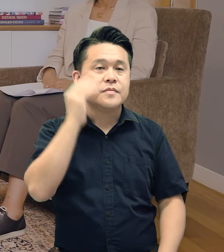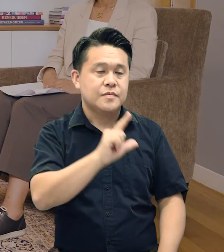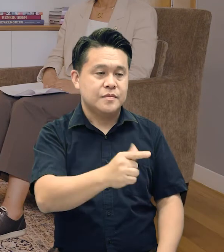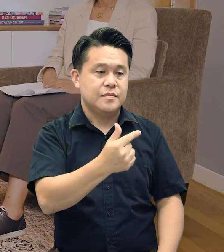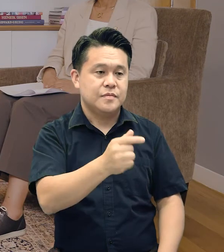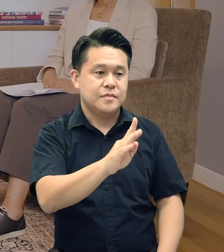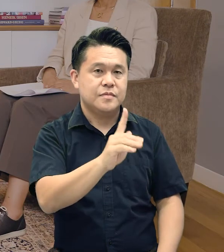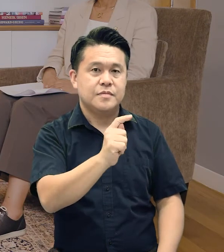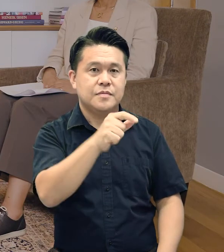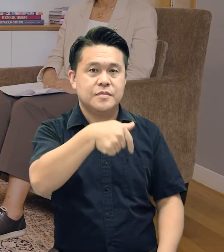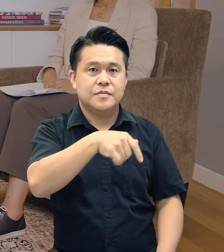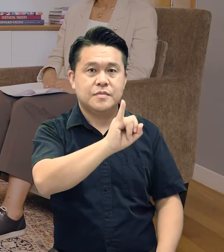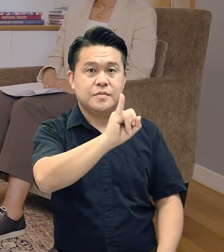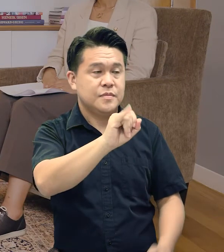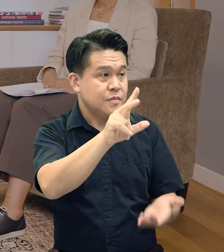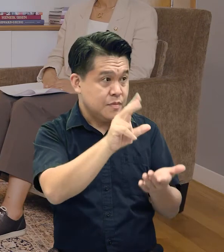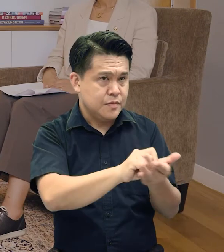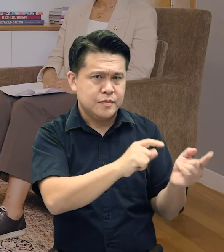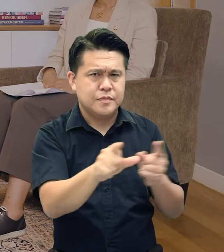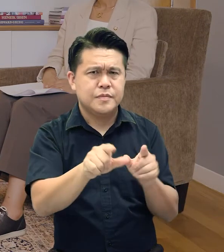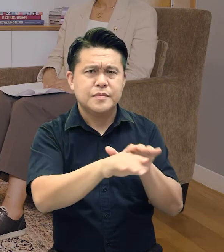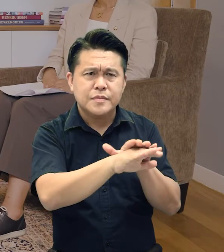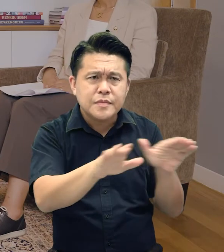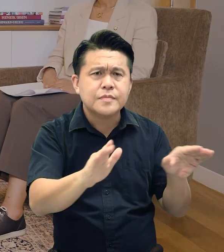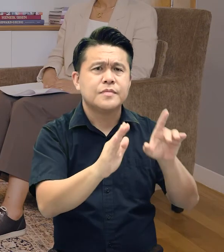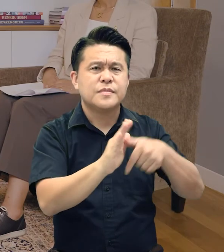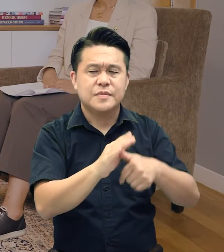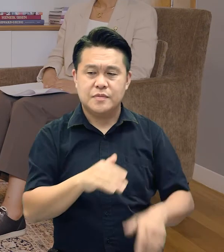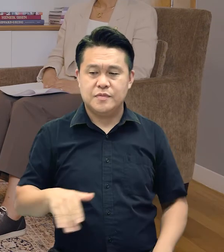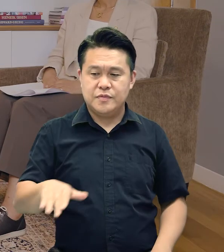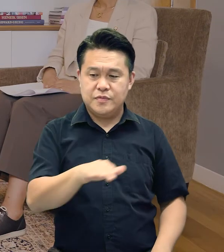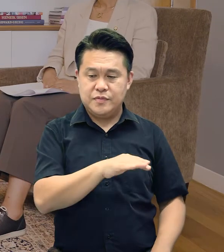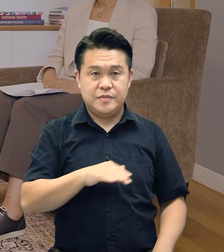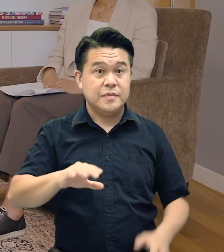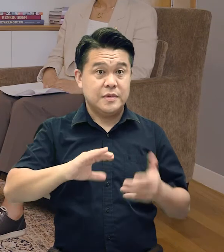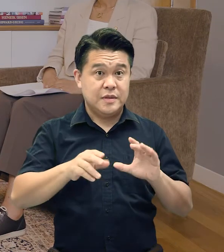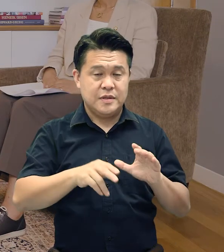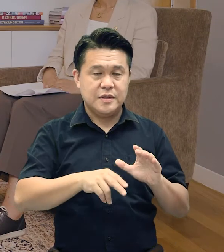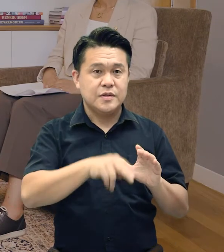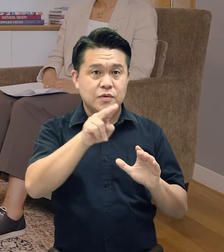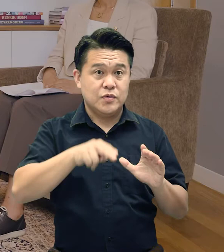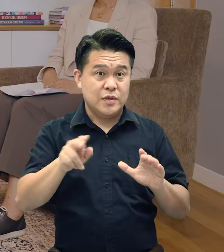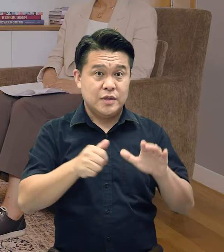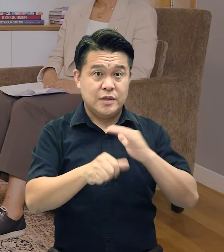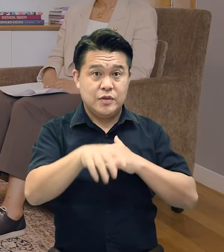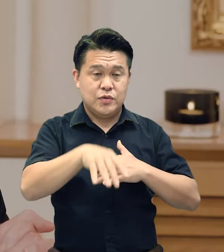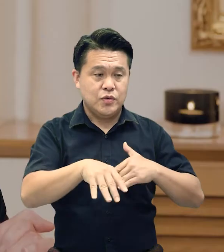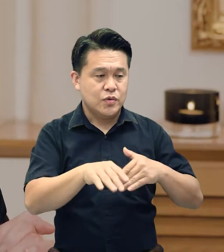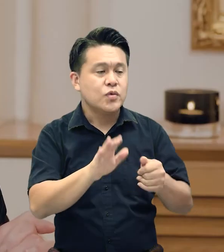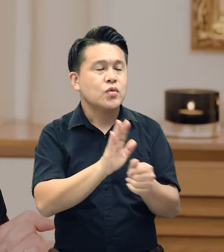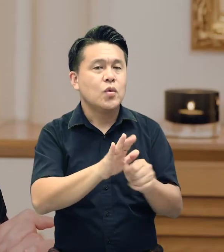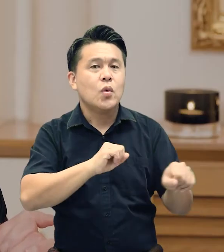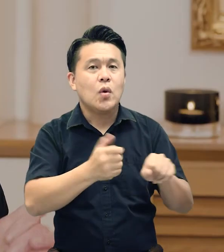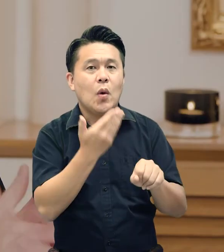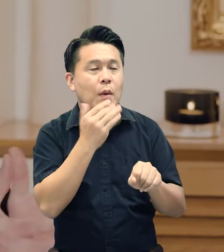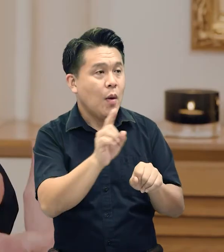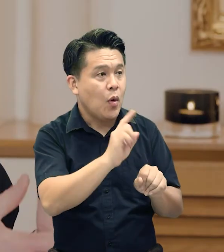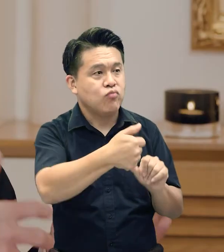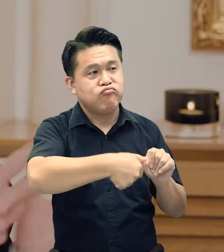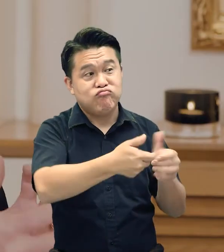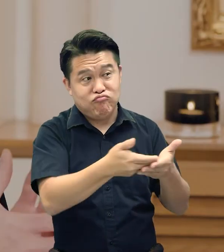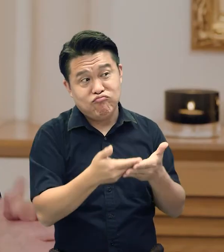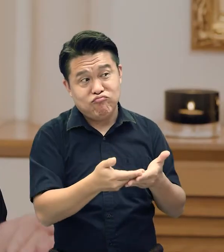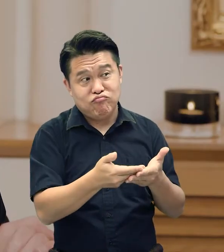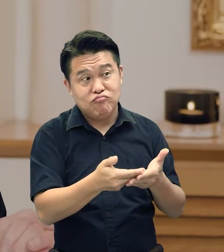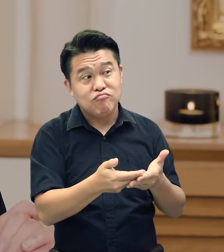any guidance or advice for us? What could we do, or any help